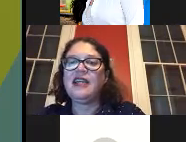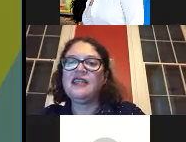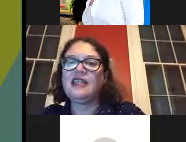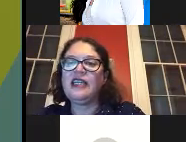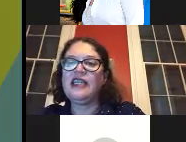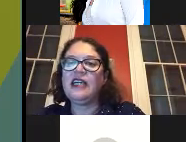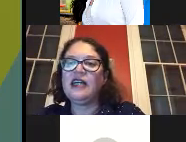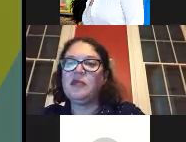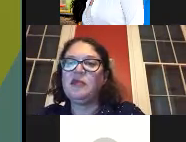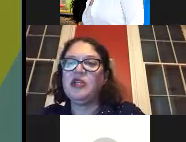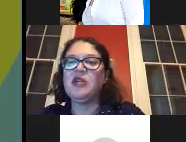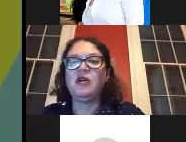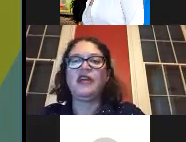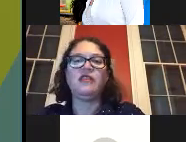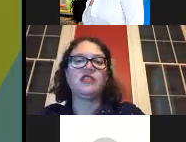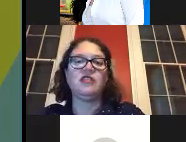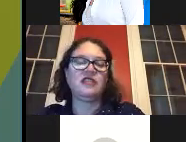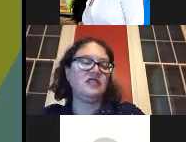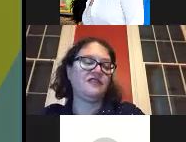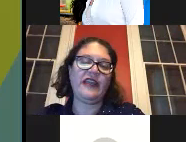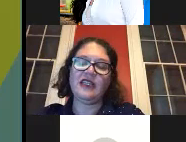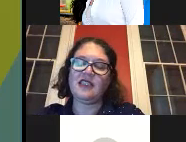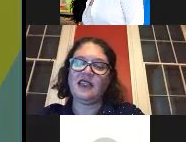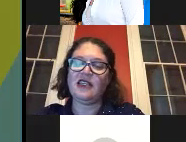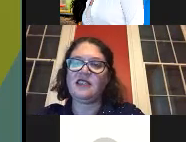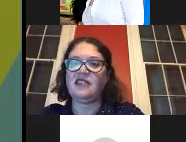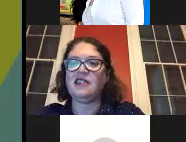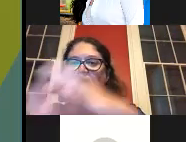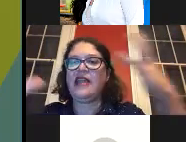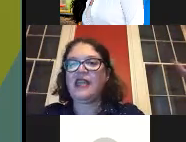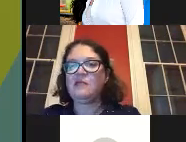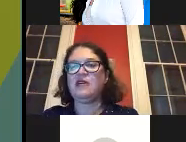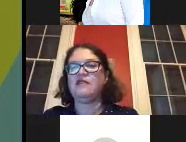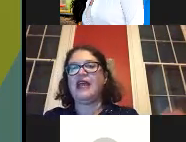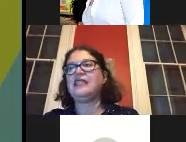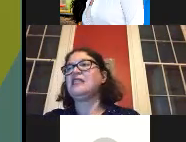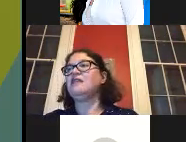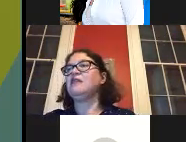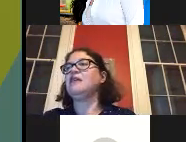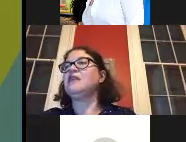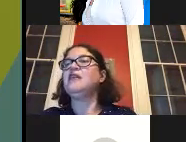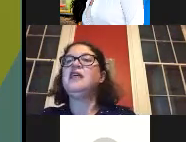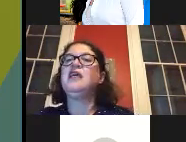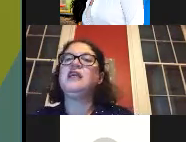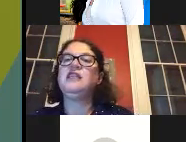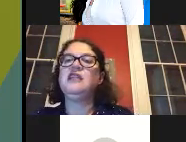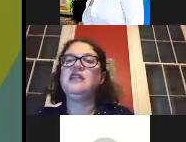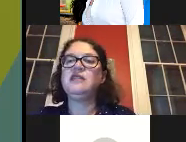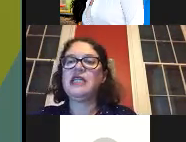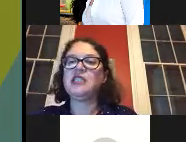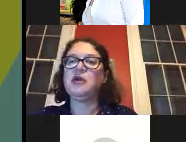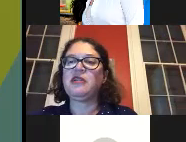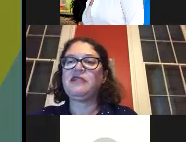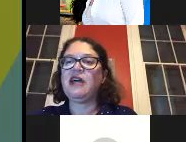is technically Bureau of Health Services Financing. That's the name of the entity within